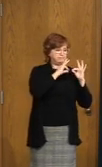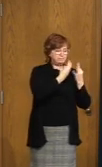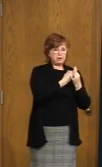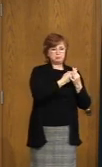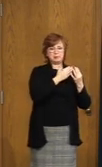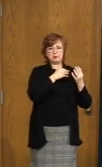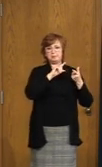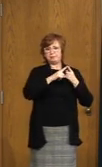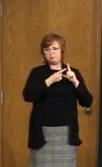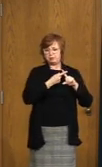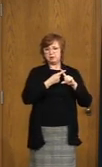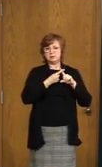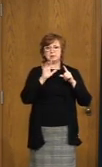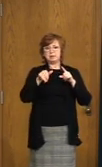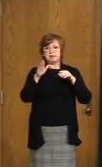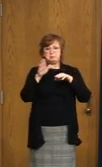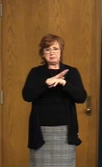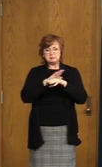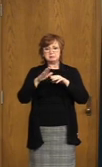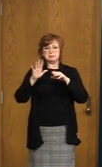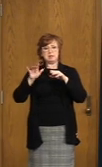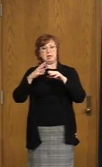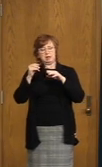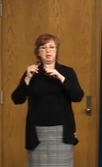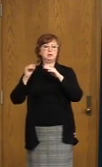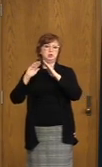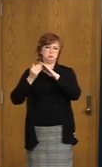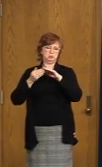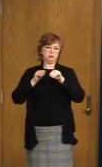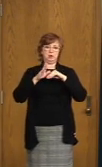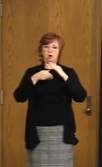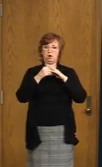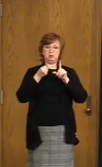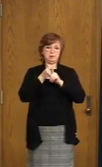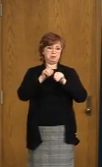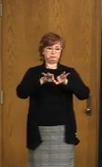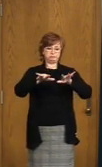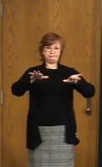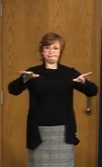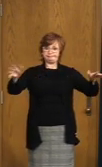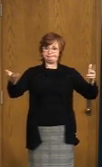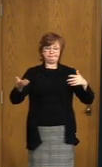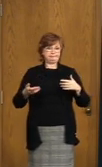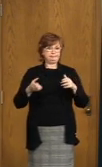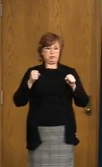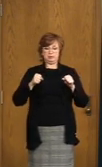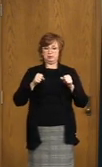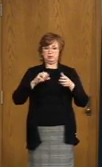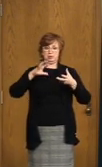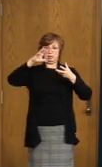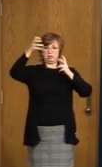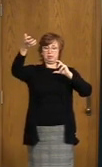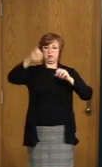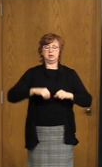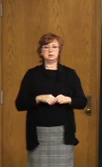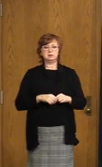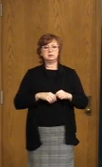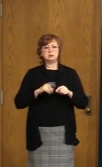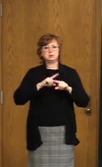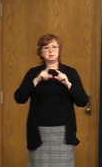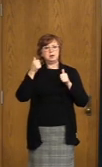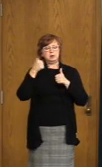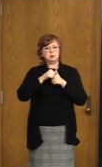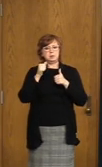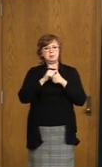So finally, I'll just say that, I think this has been a good week in terms of downward trends. A terrible week, of